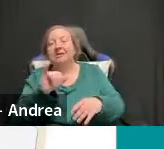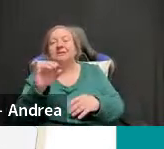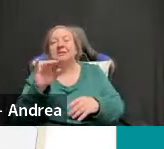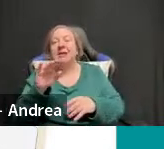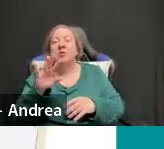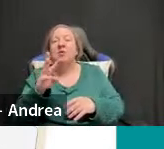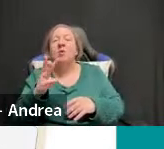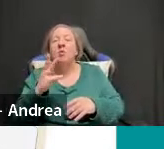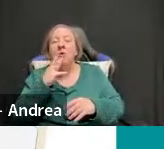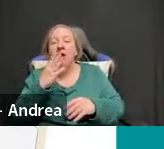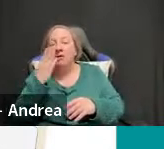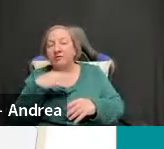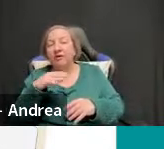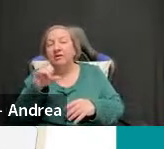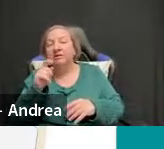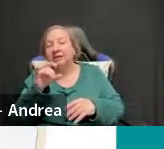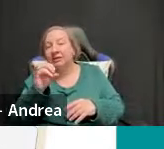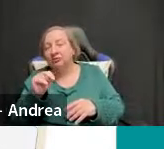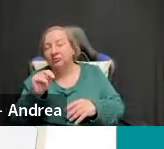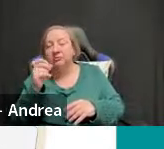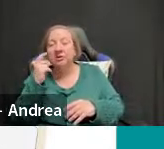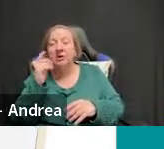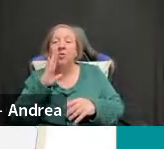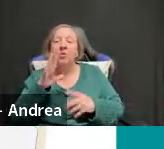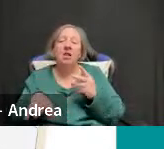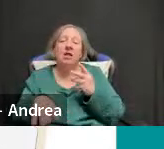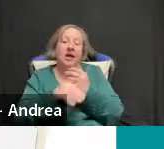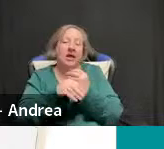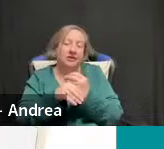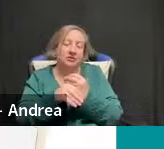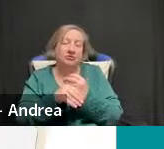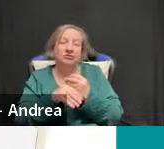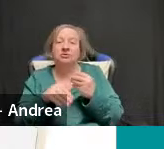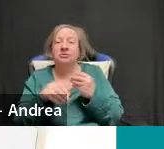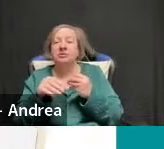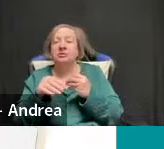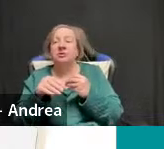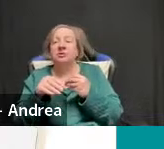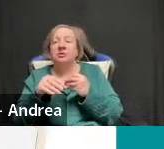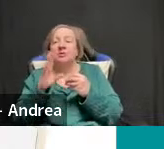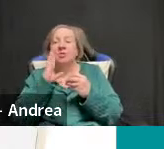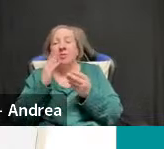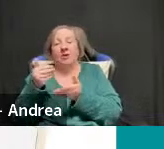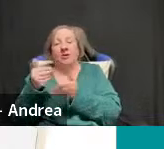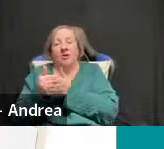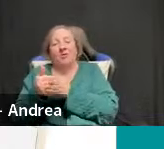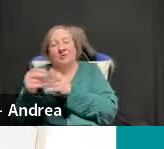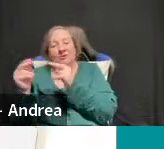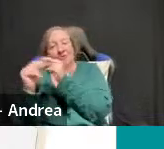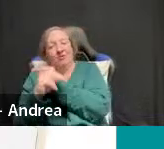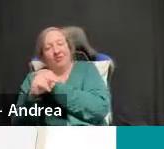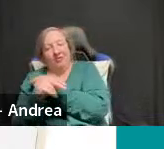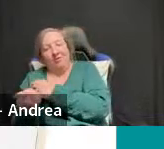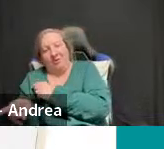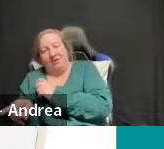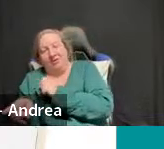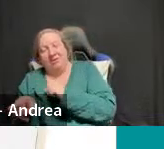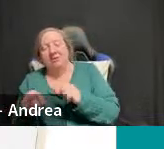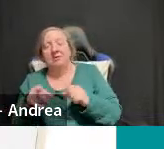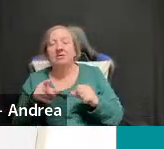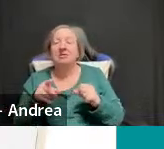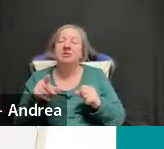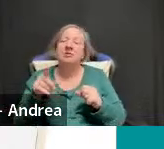or the waterfront station. However, we will have the additional consideration of being adjacent to the freeway. But at this point,